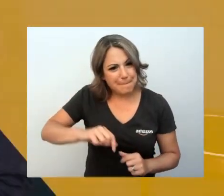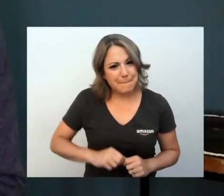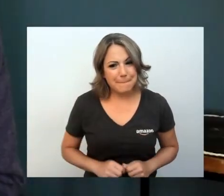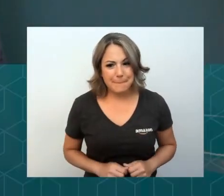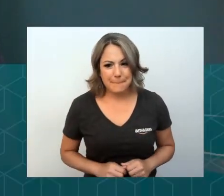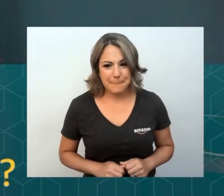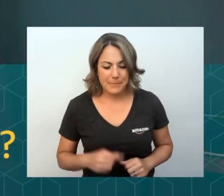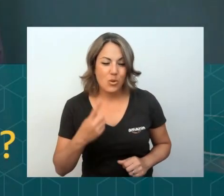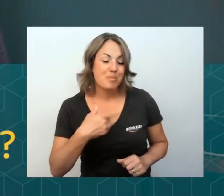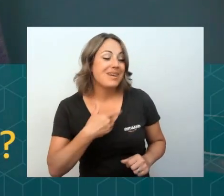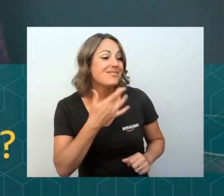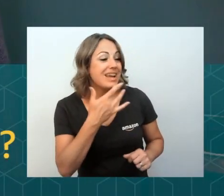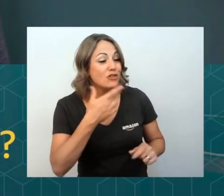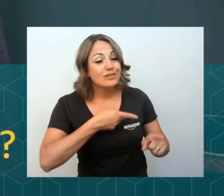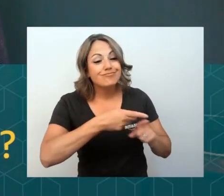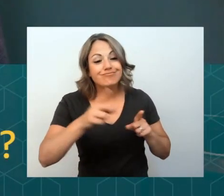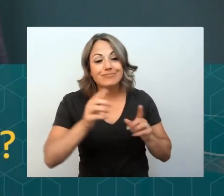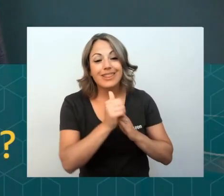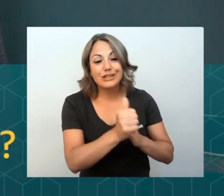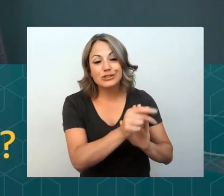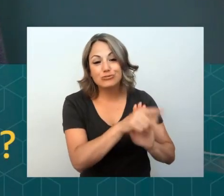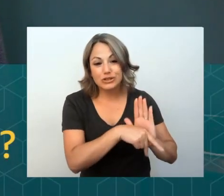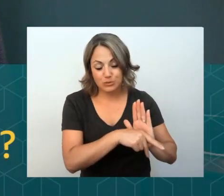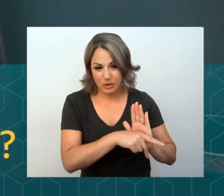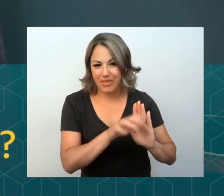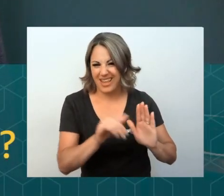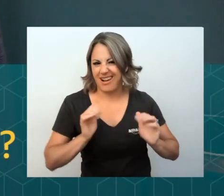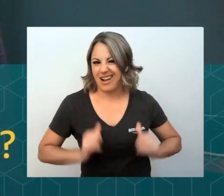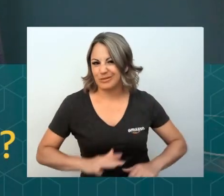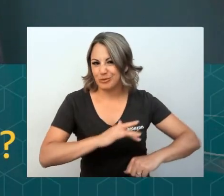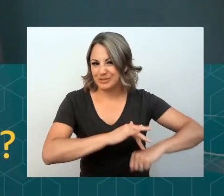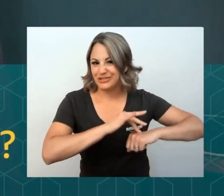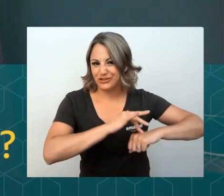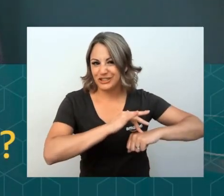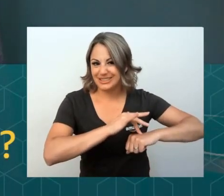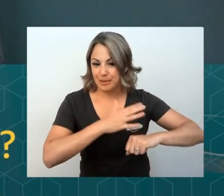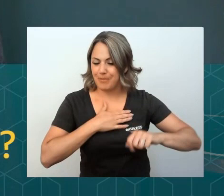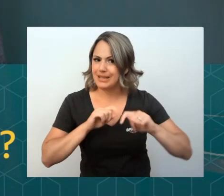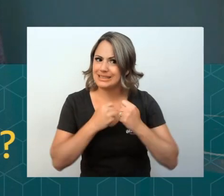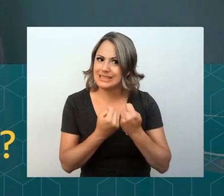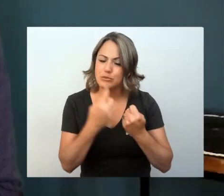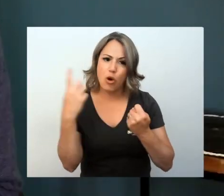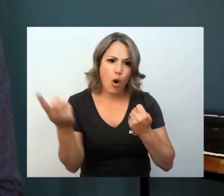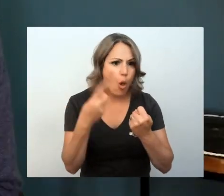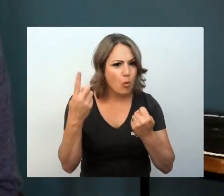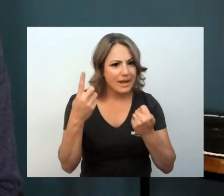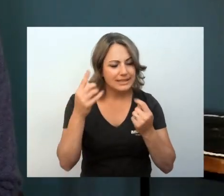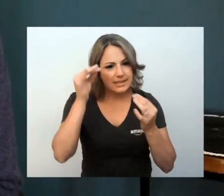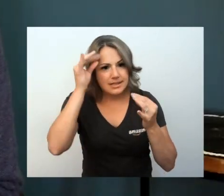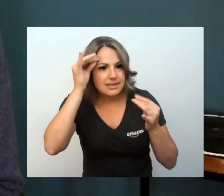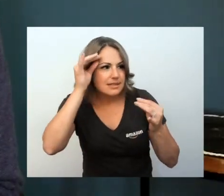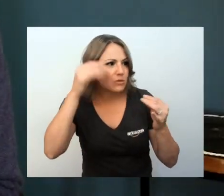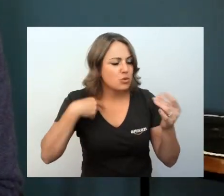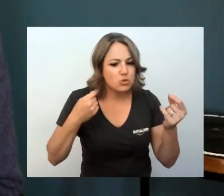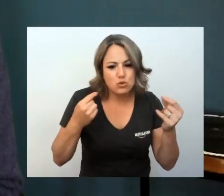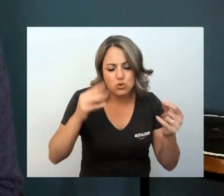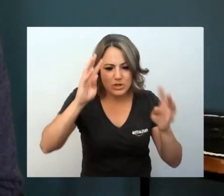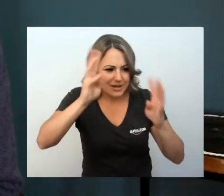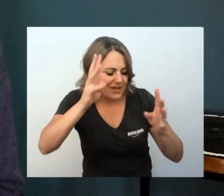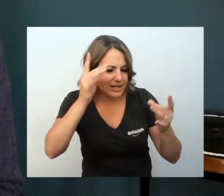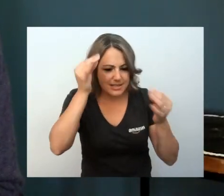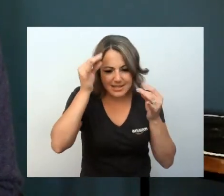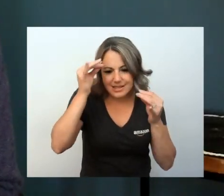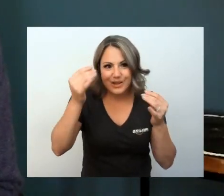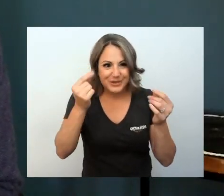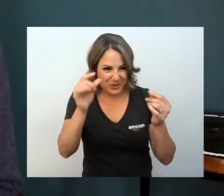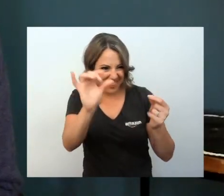Yeah, my favorite leadership principle is customer obsession. It's one our team is constantly focused on and obsessing over. As we're innovating